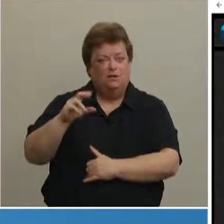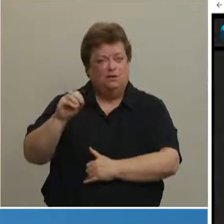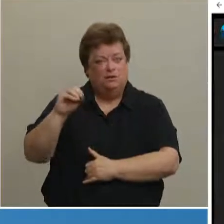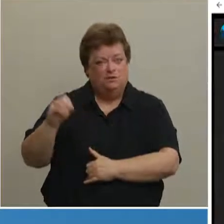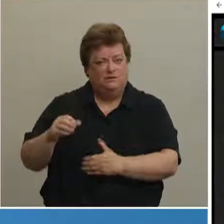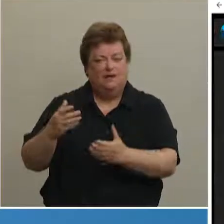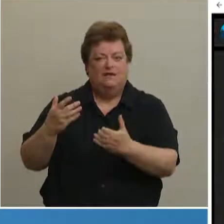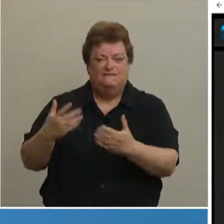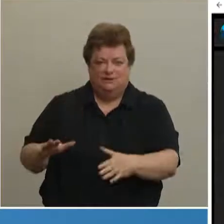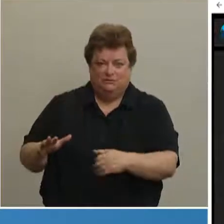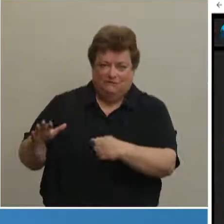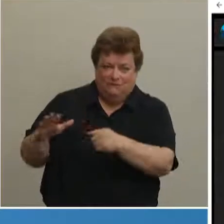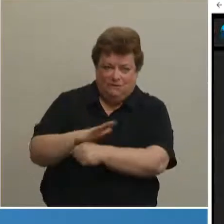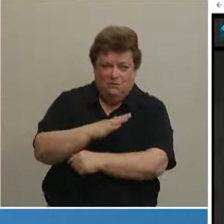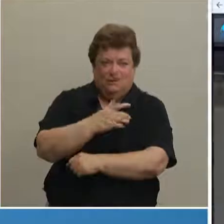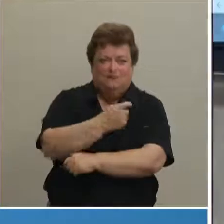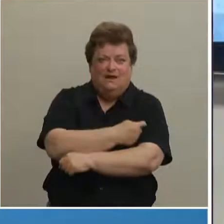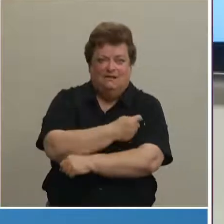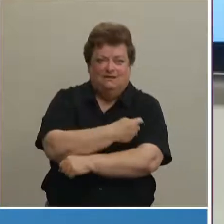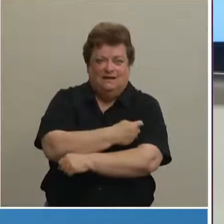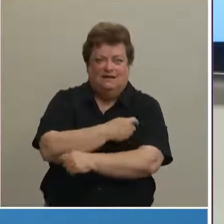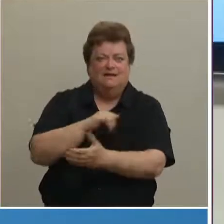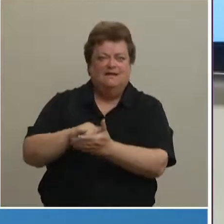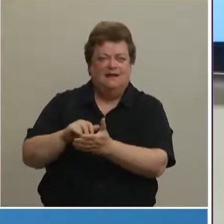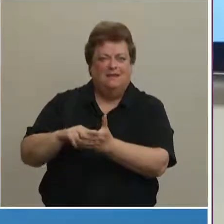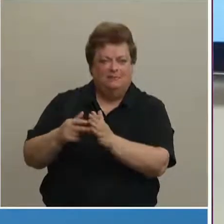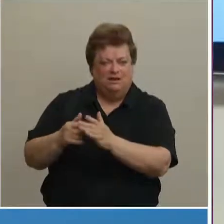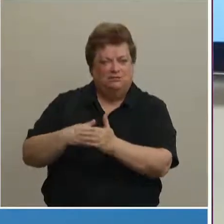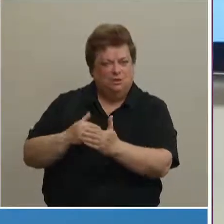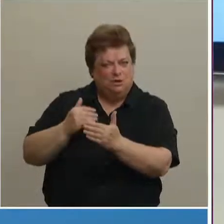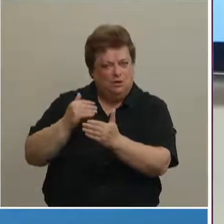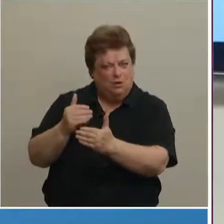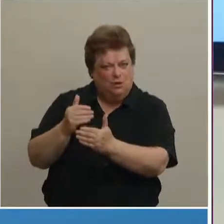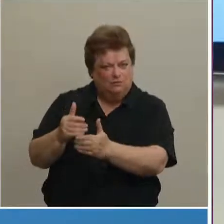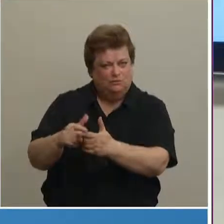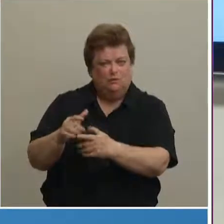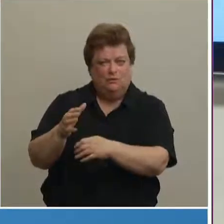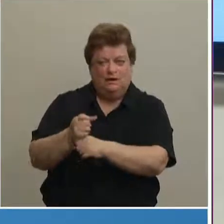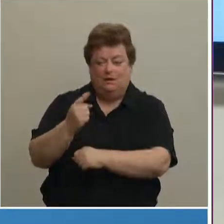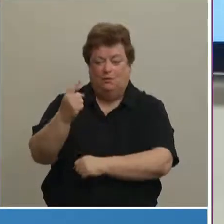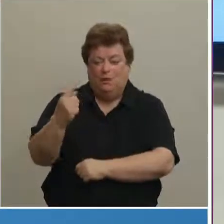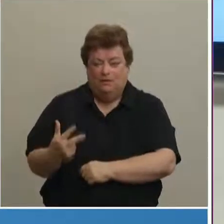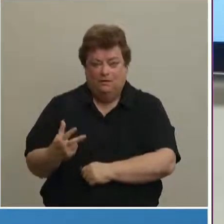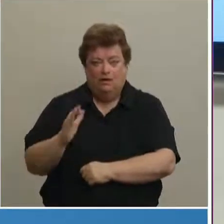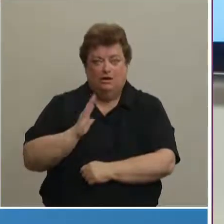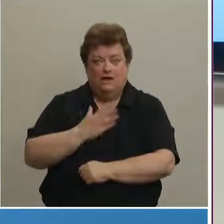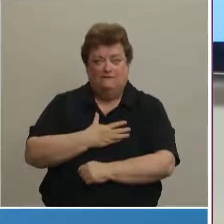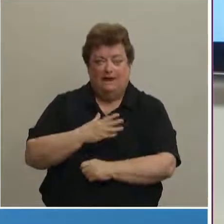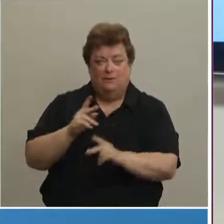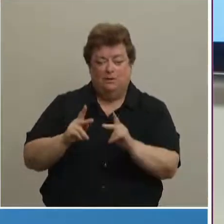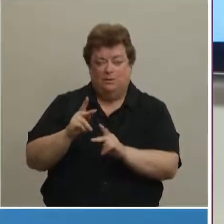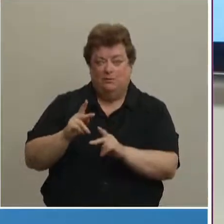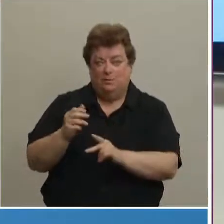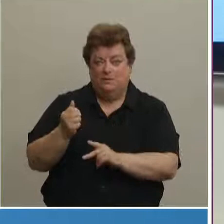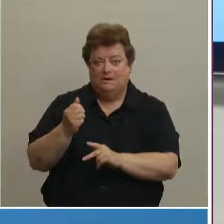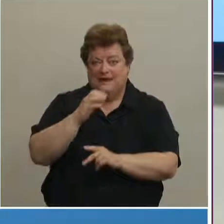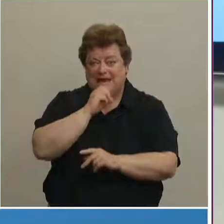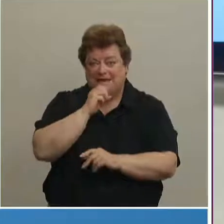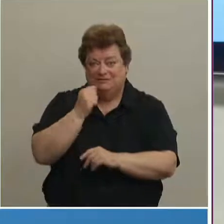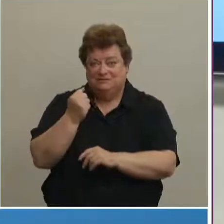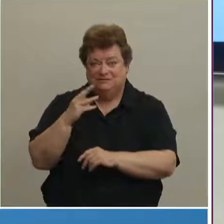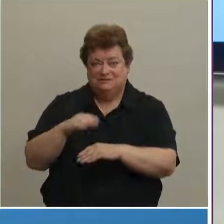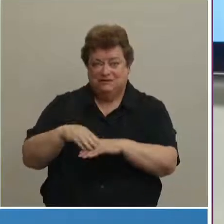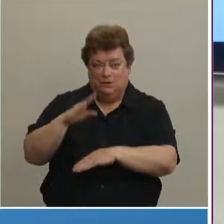been fully vaccinated. This means we're getting close to having a third of our residents aged 16 and over fully